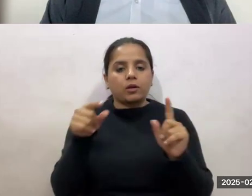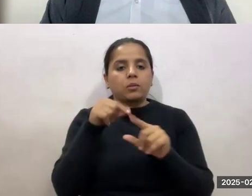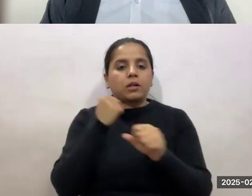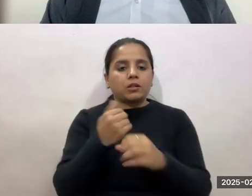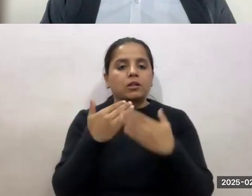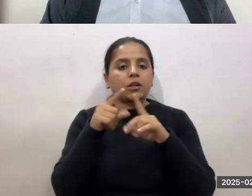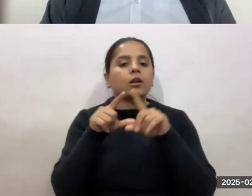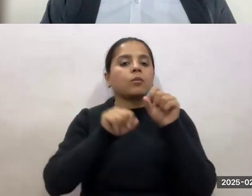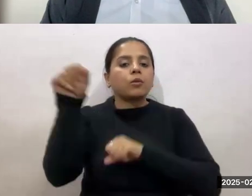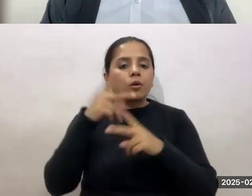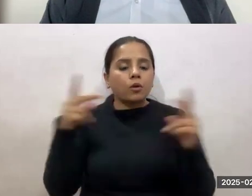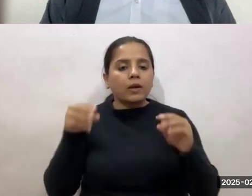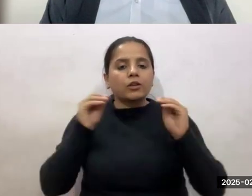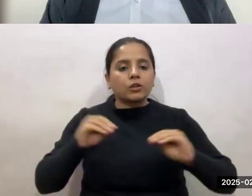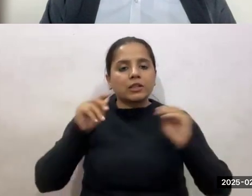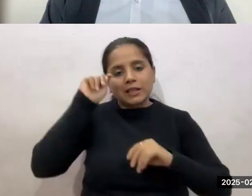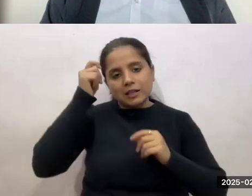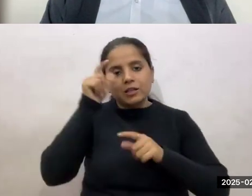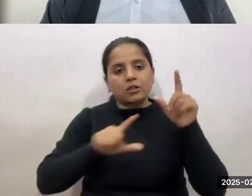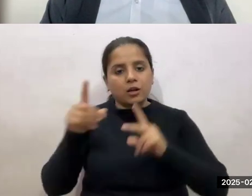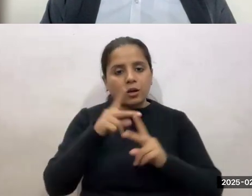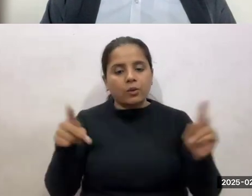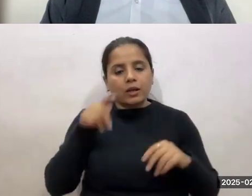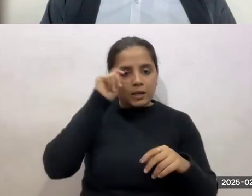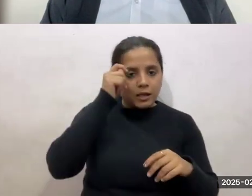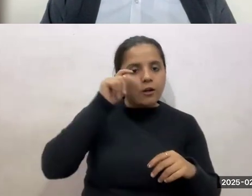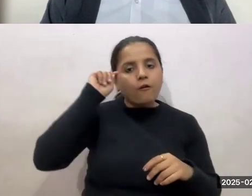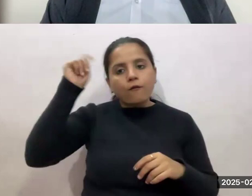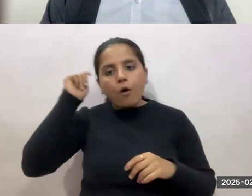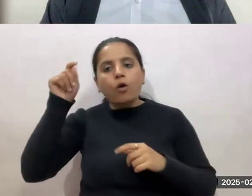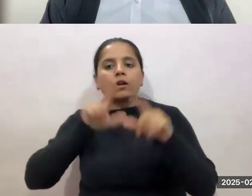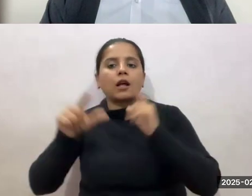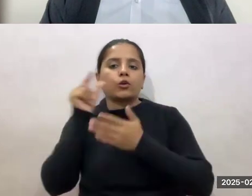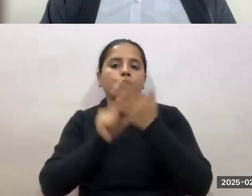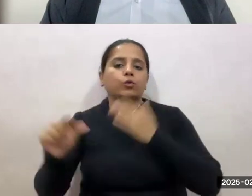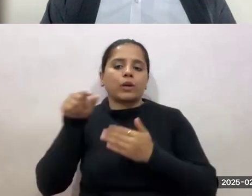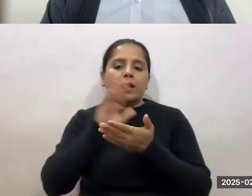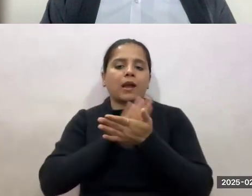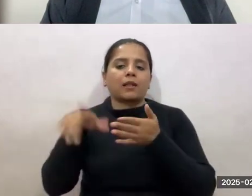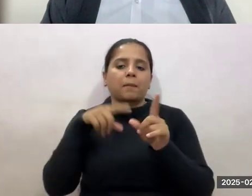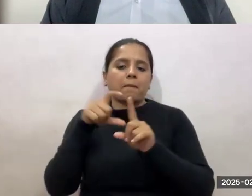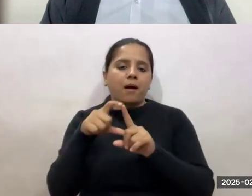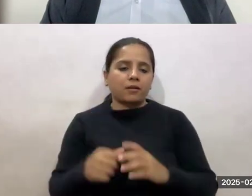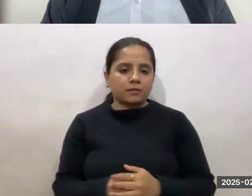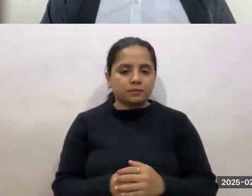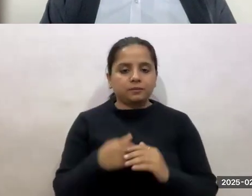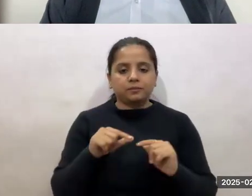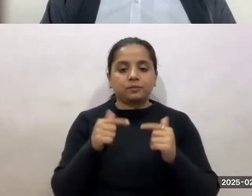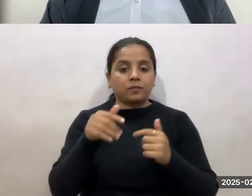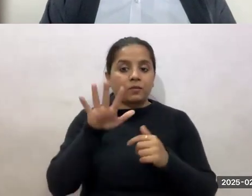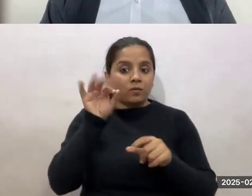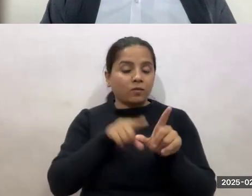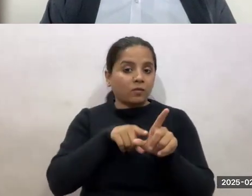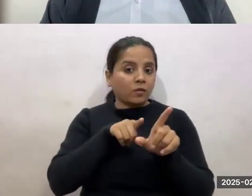diploma in the teaching of English language from English and Foreign Languages University, Hyderabad. With over 15 years